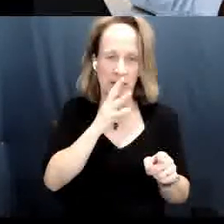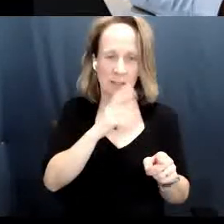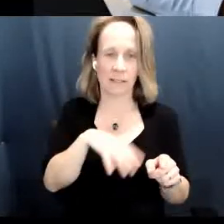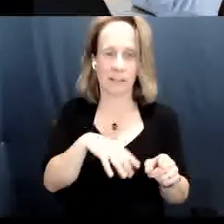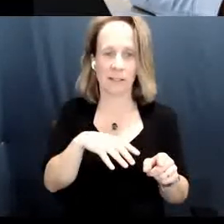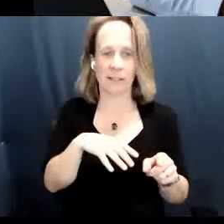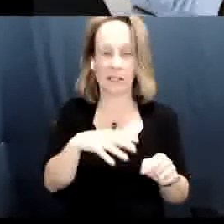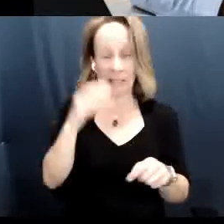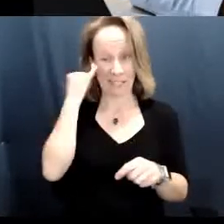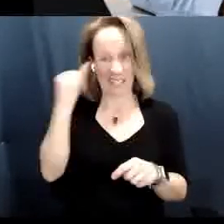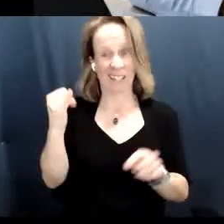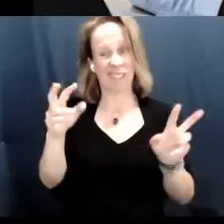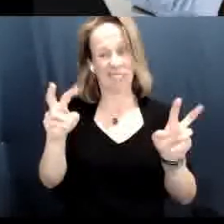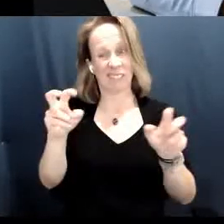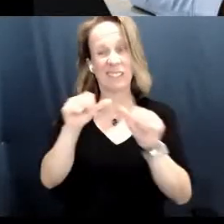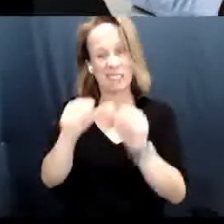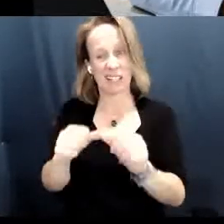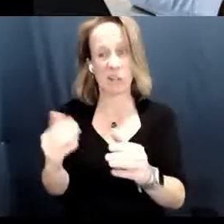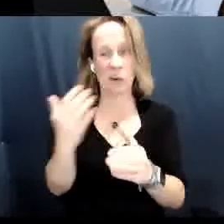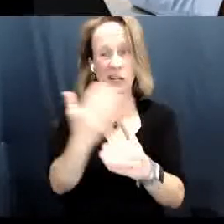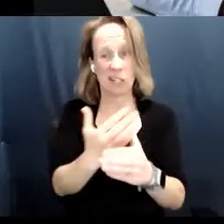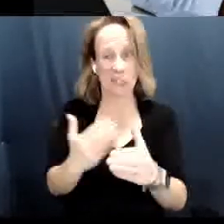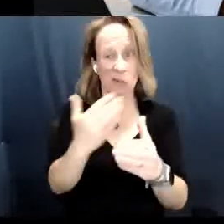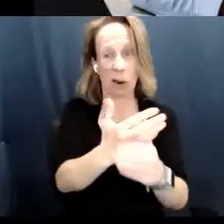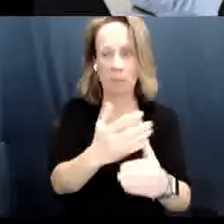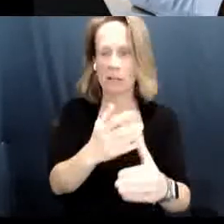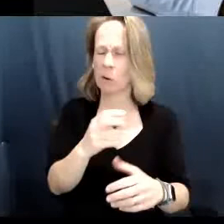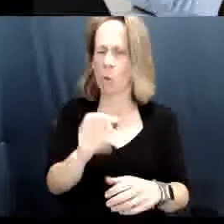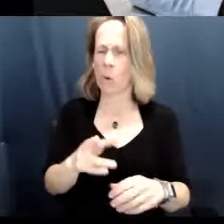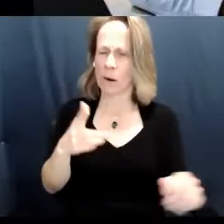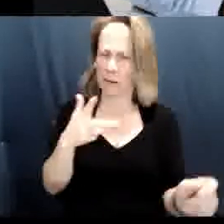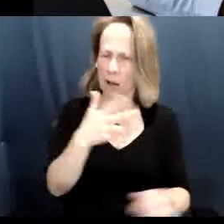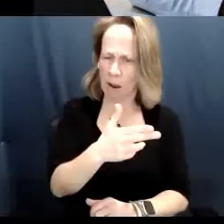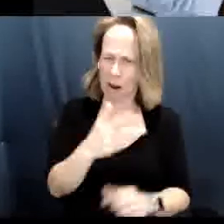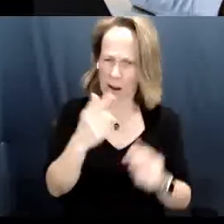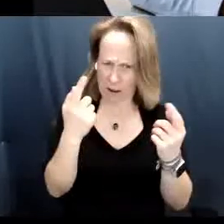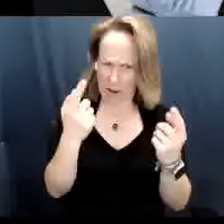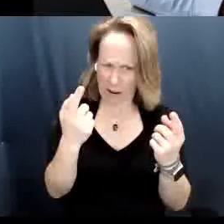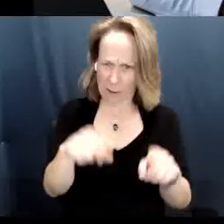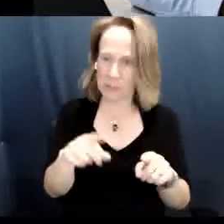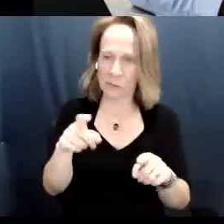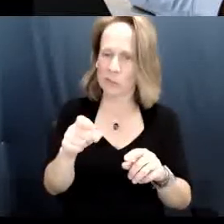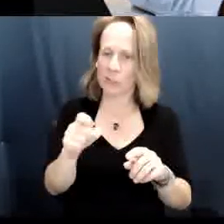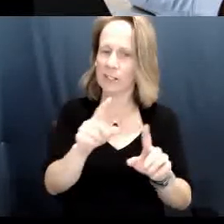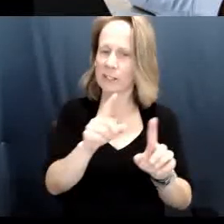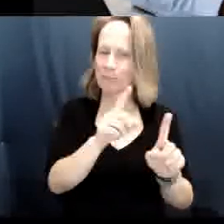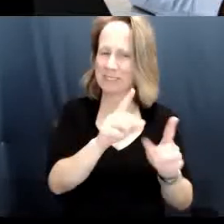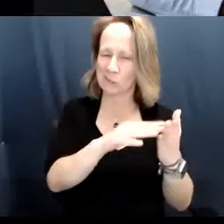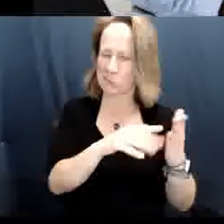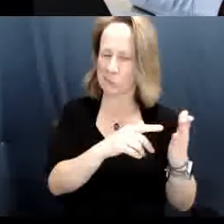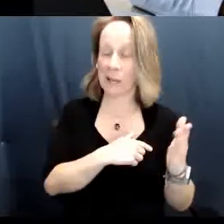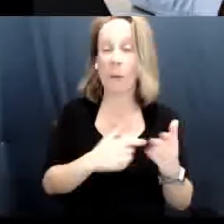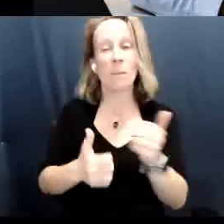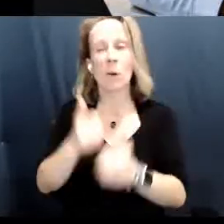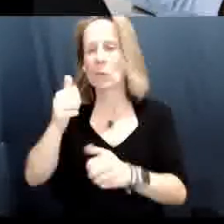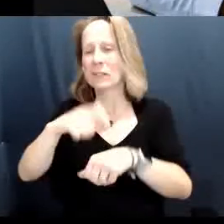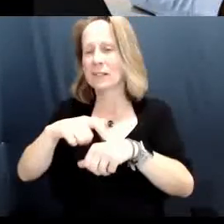continues to happen, facilitators should address it directly, but most times people don't know they're doing it.